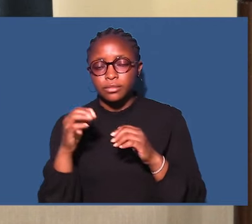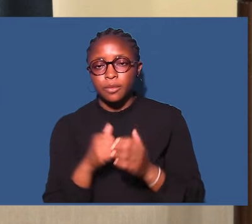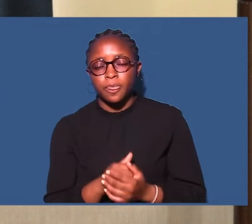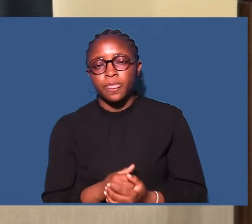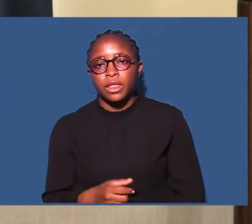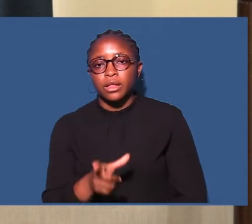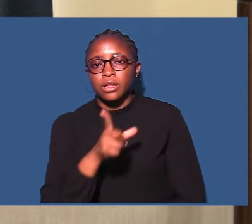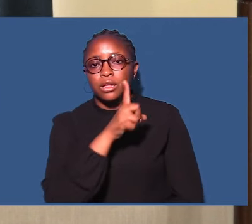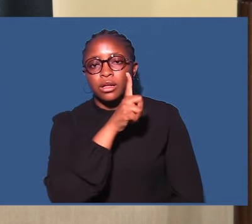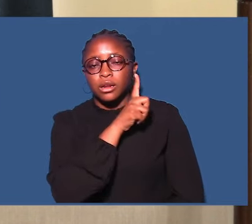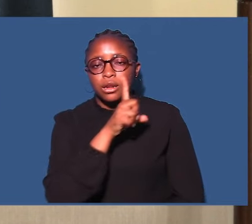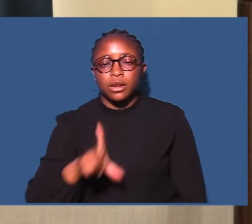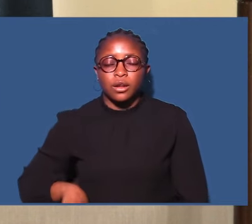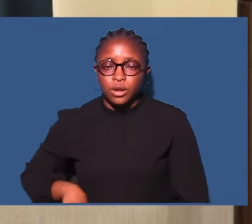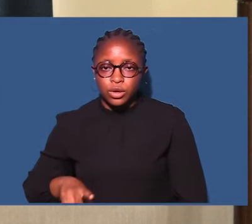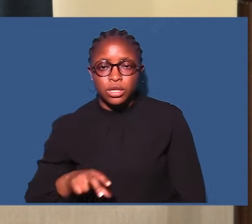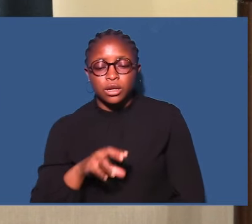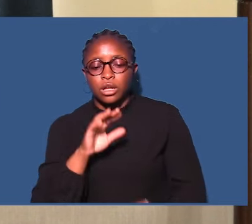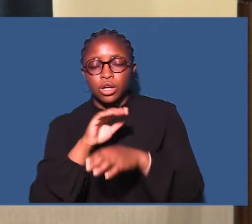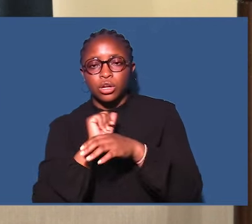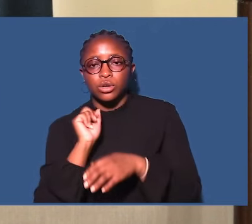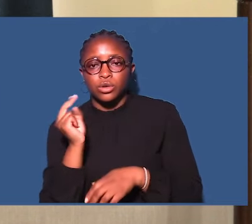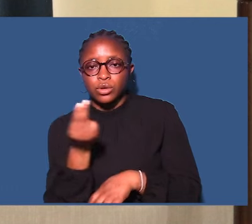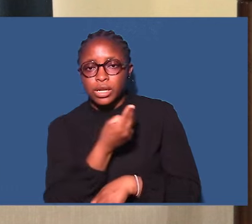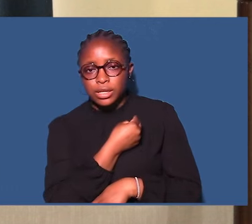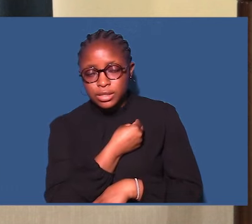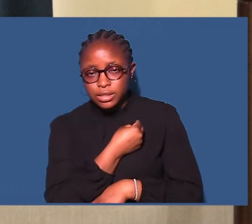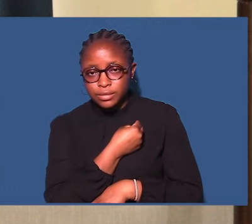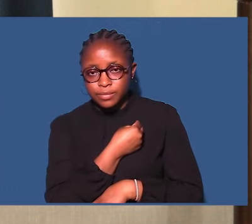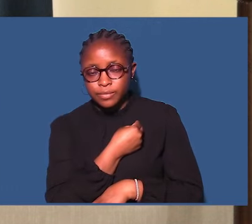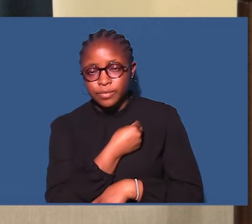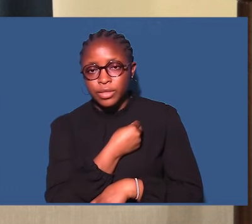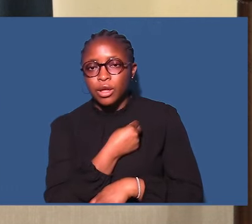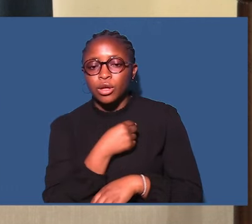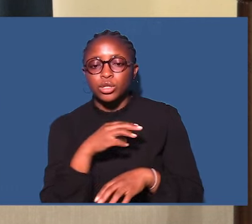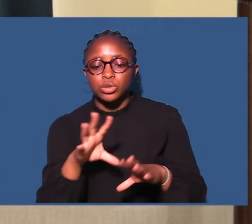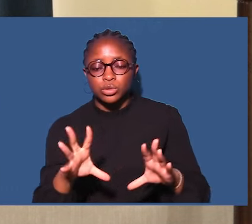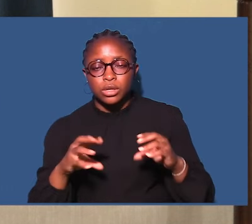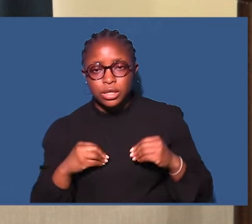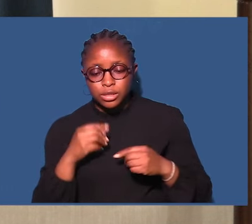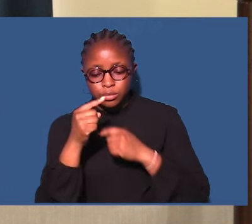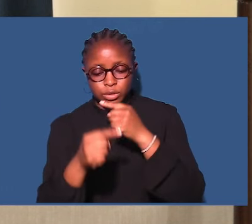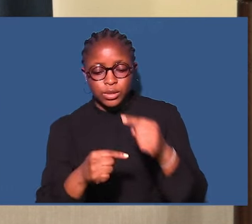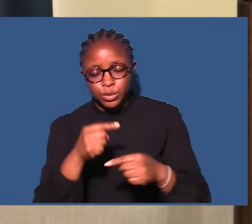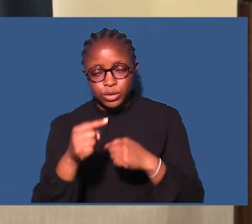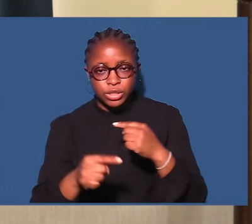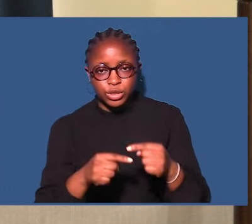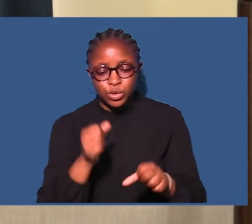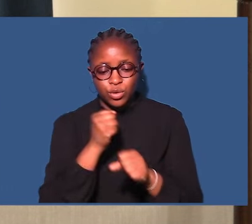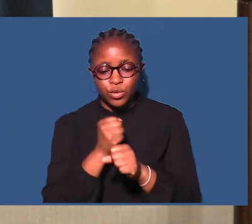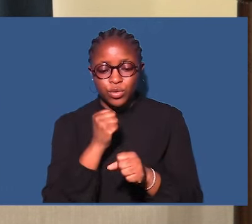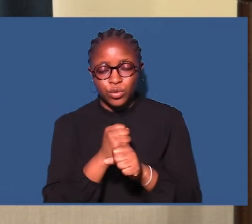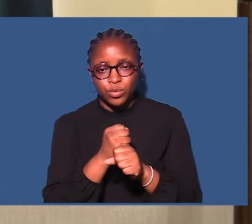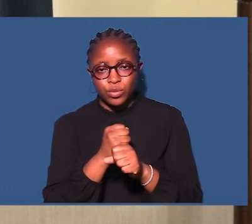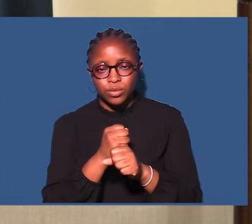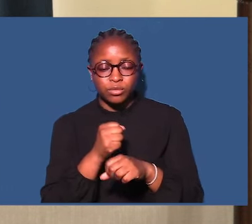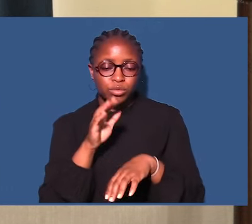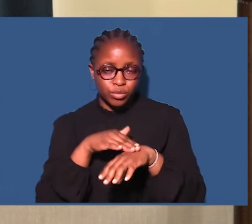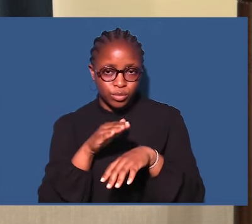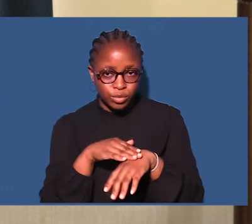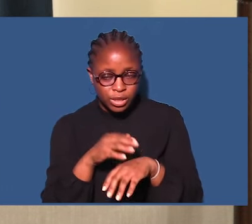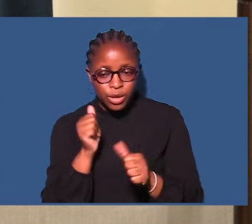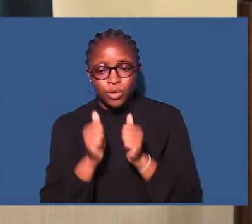prudent and to take up the mantle to continue with the good work that was started by Jesus